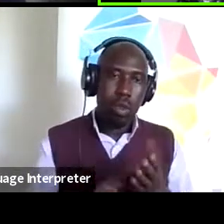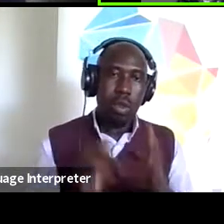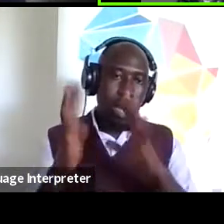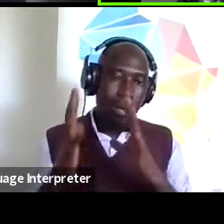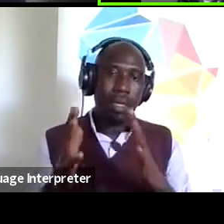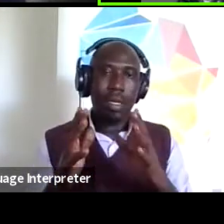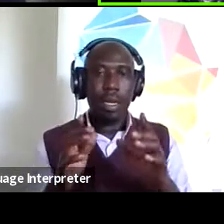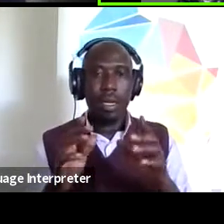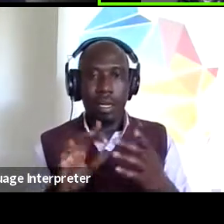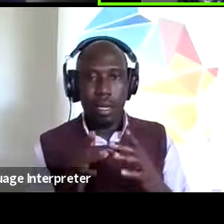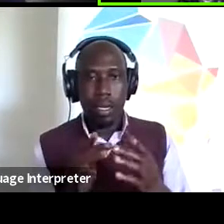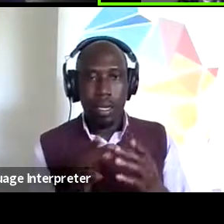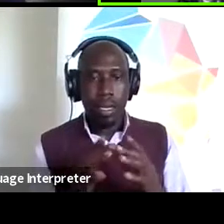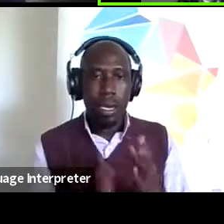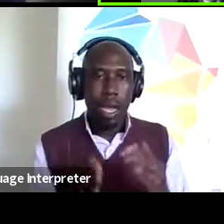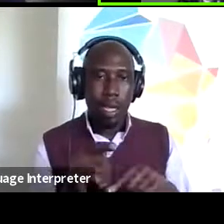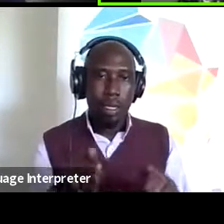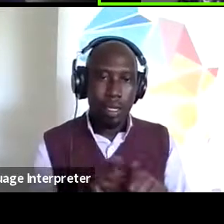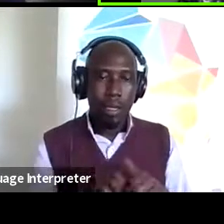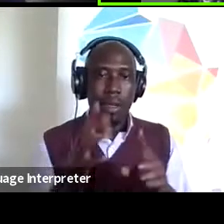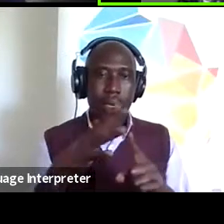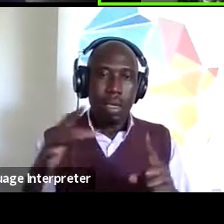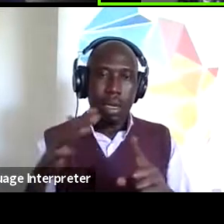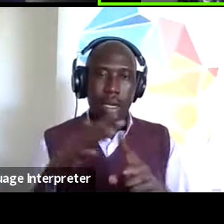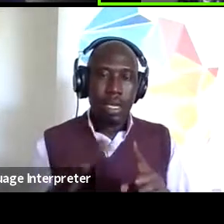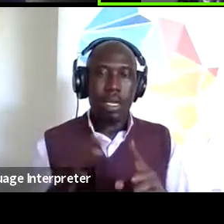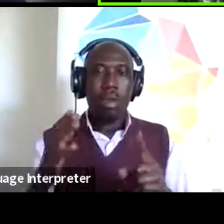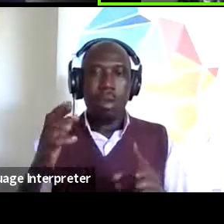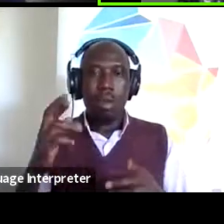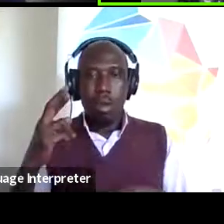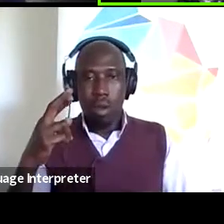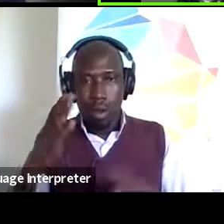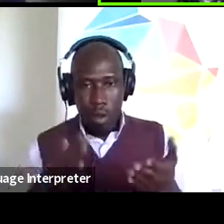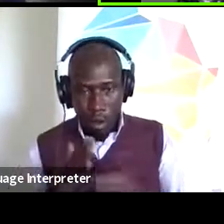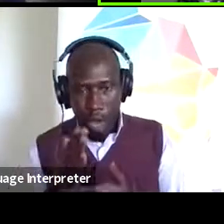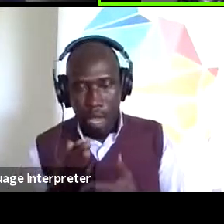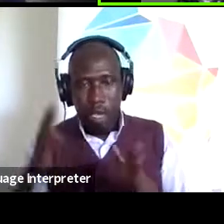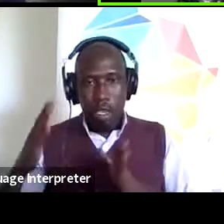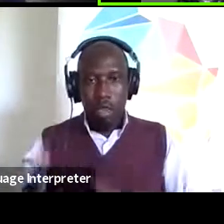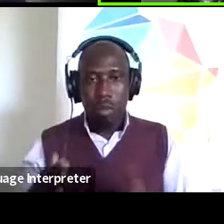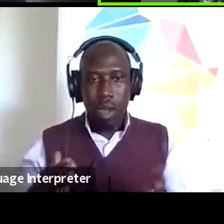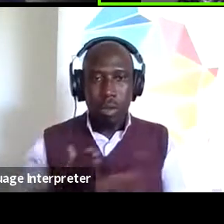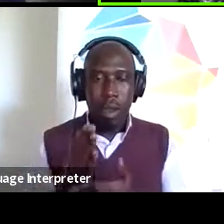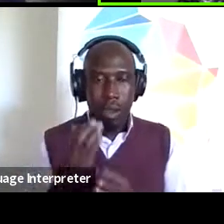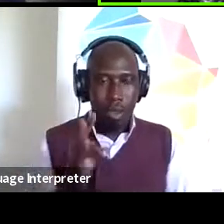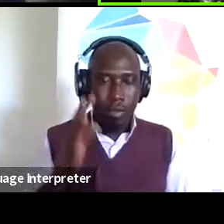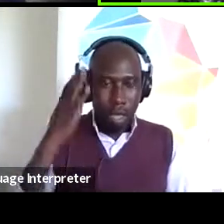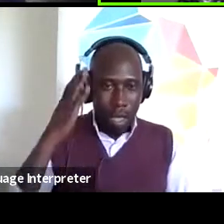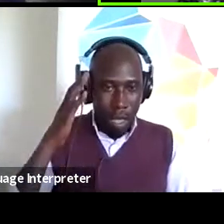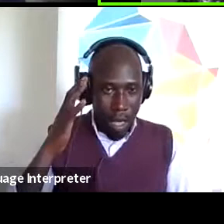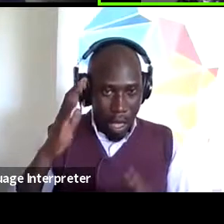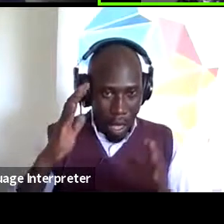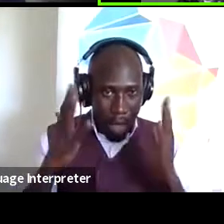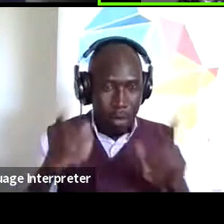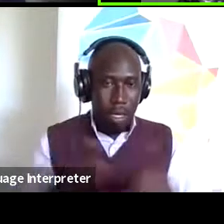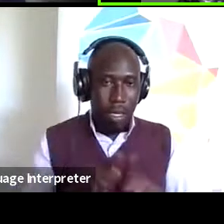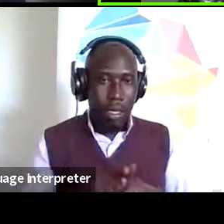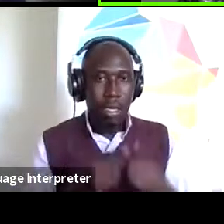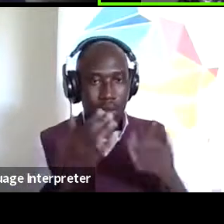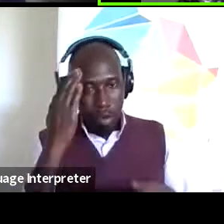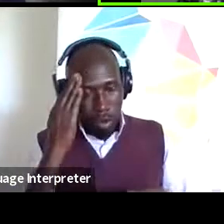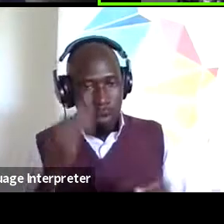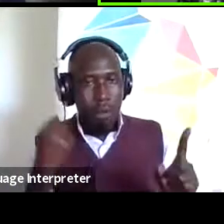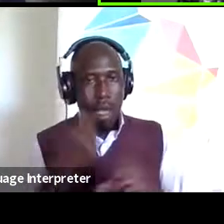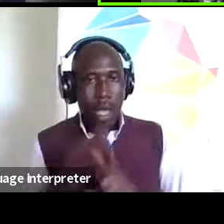internet access is a digital right, it's a human right, because when they appreciate that, they'll be able also to advocate and lobby on